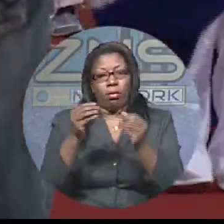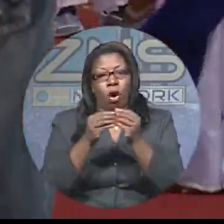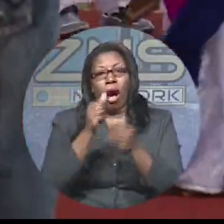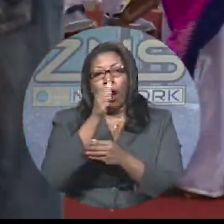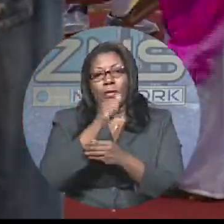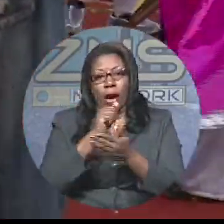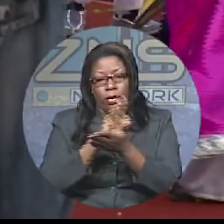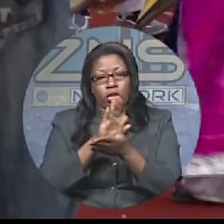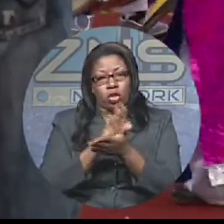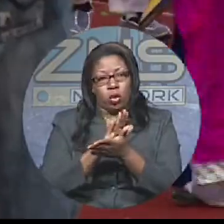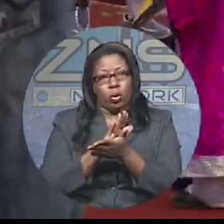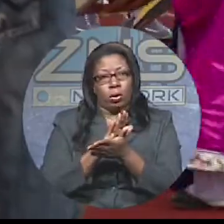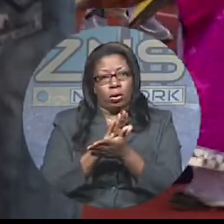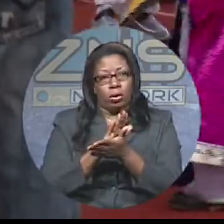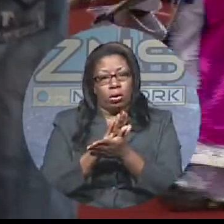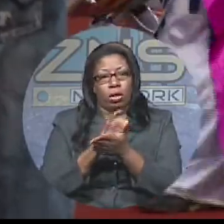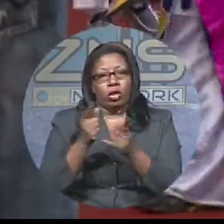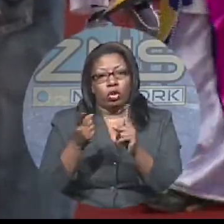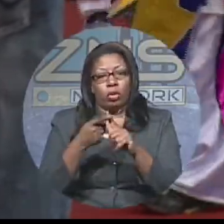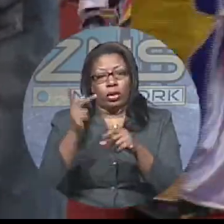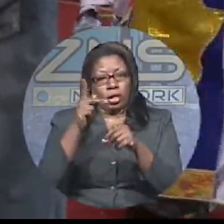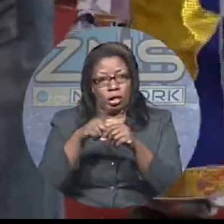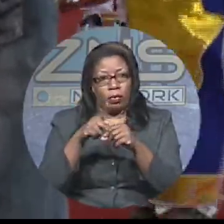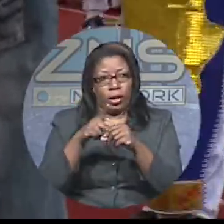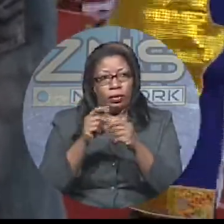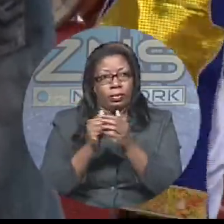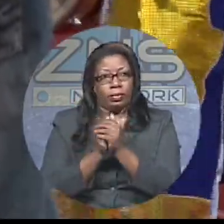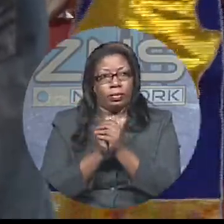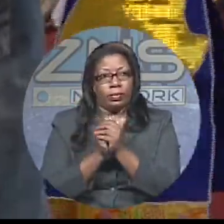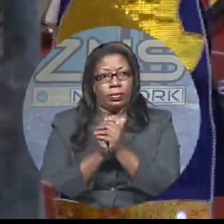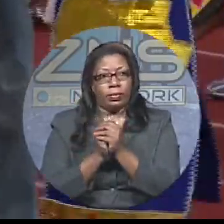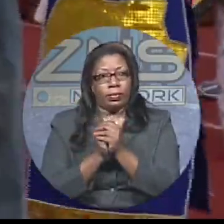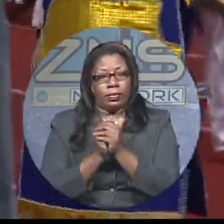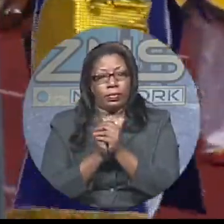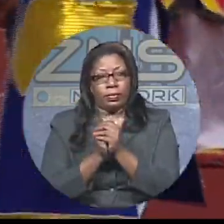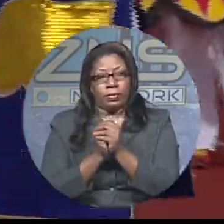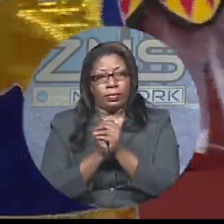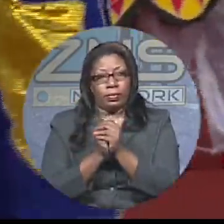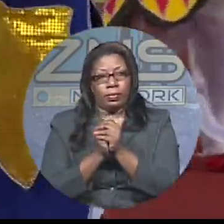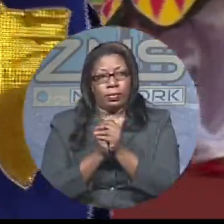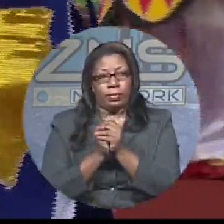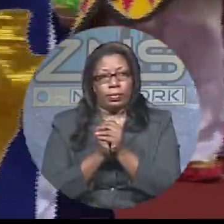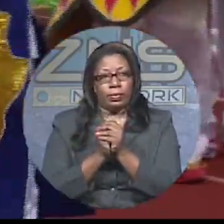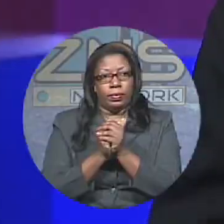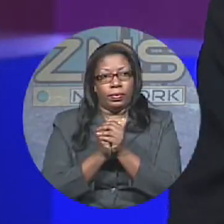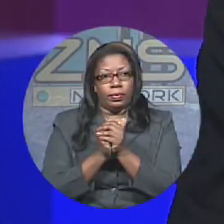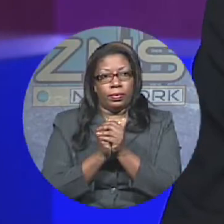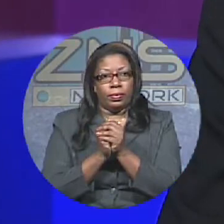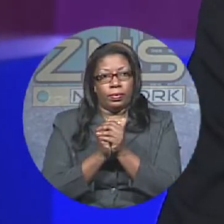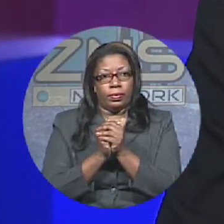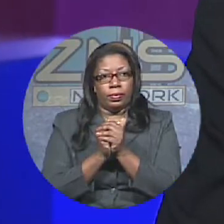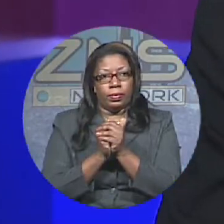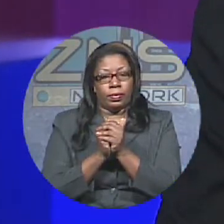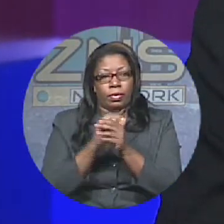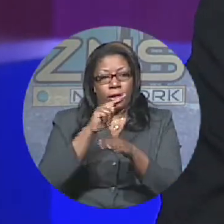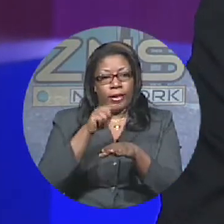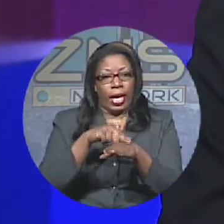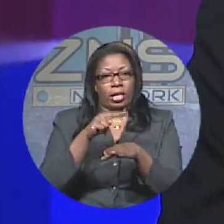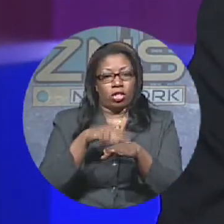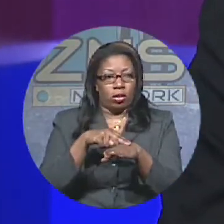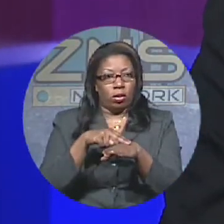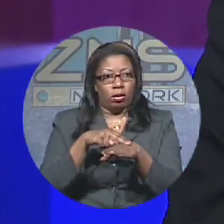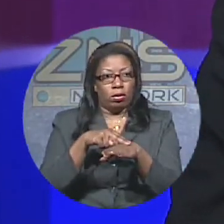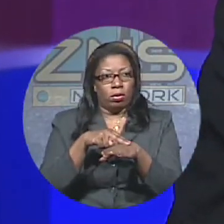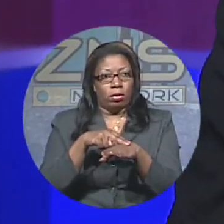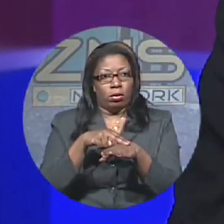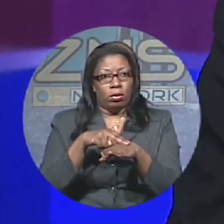the parade bigger and a whole lot better next time around. LaDawn Davis, ZNS Network News. Well, the National Panhellenic